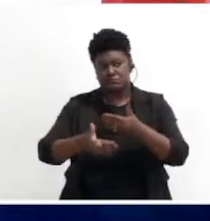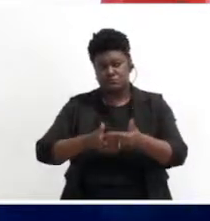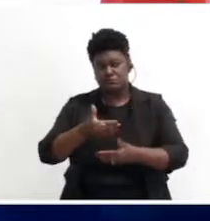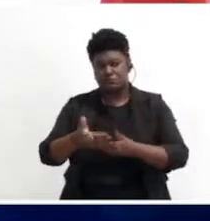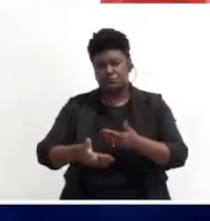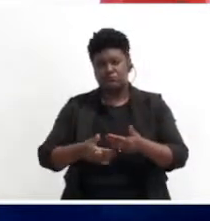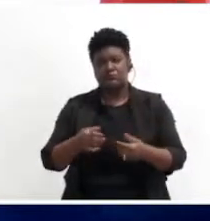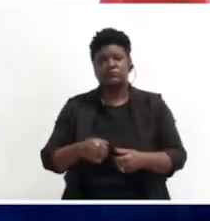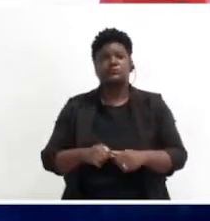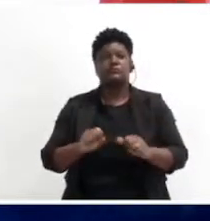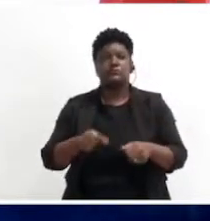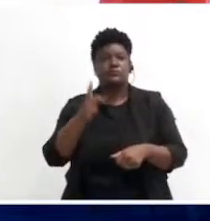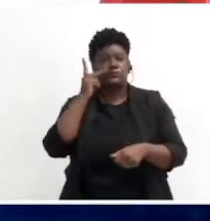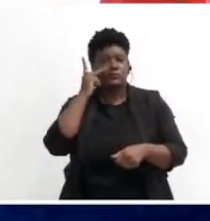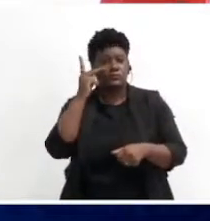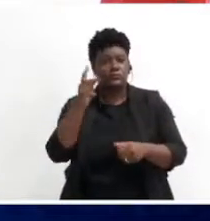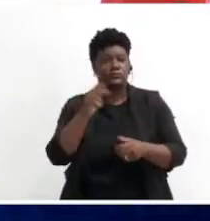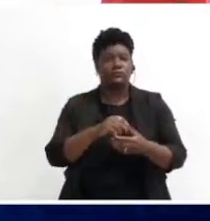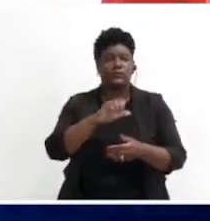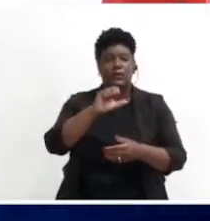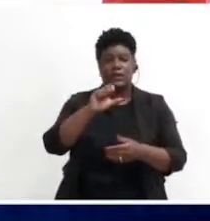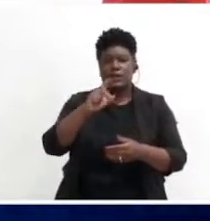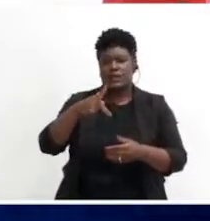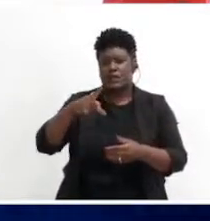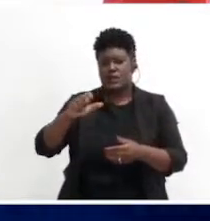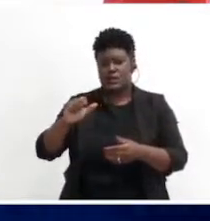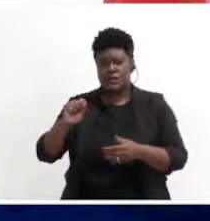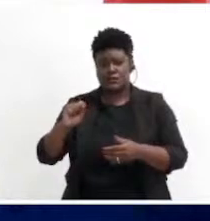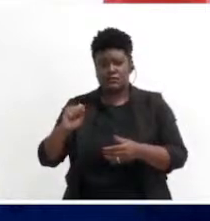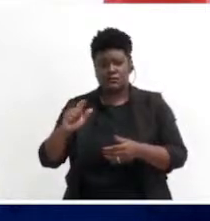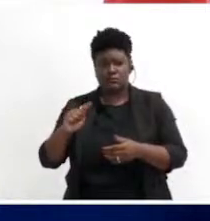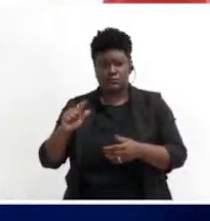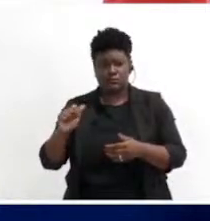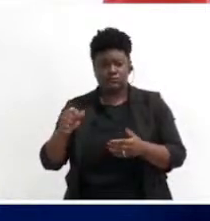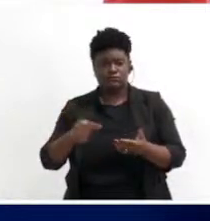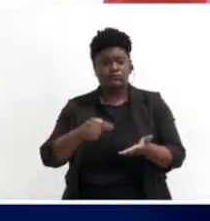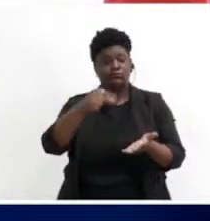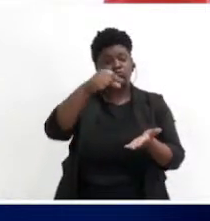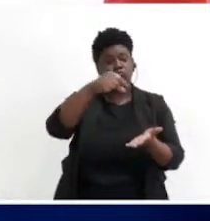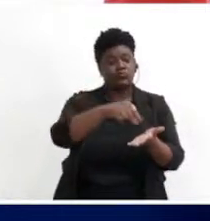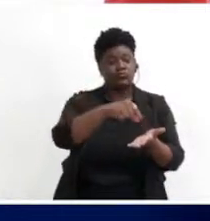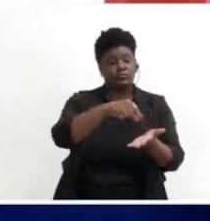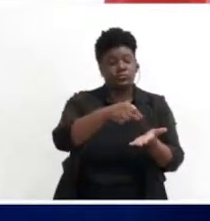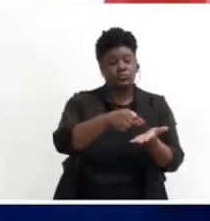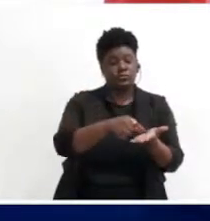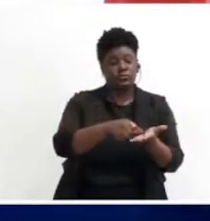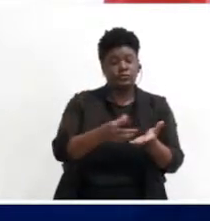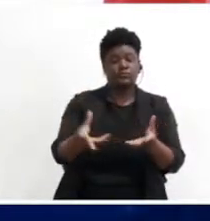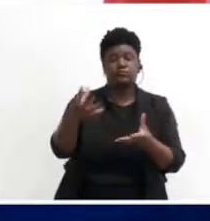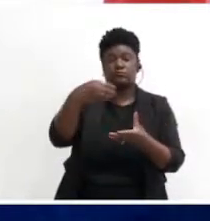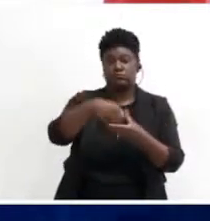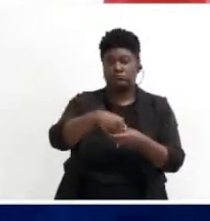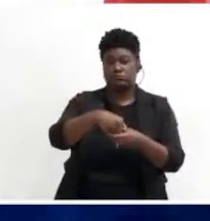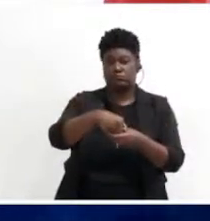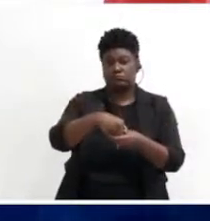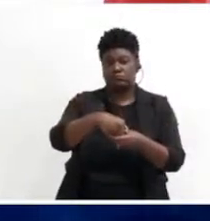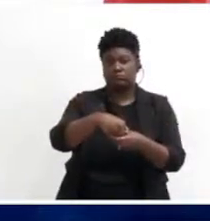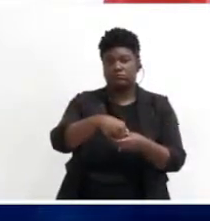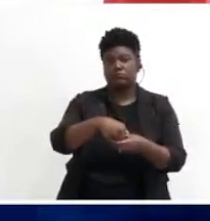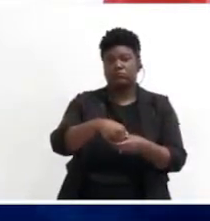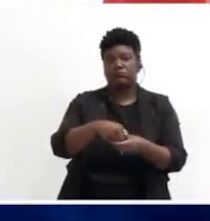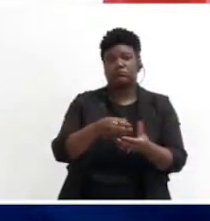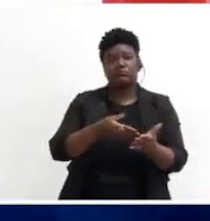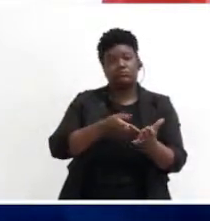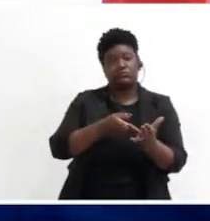paste is being put down, and then the chip is held by a bond head and pushed through that paste onto the